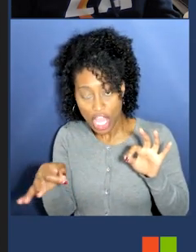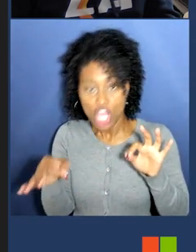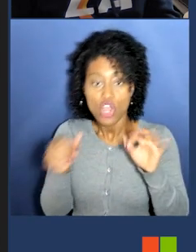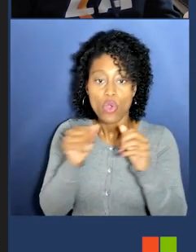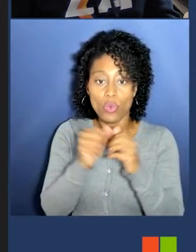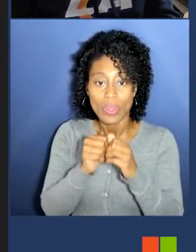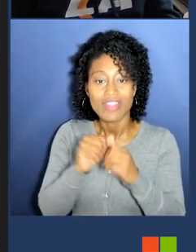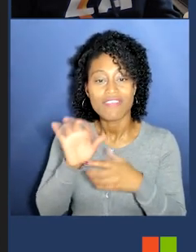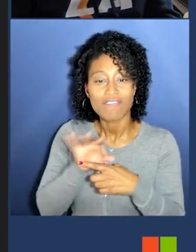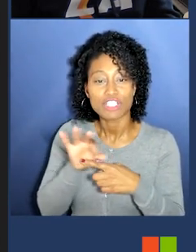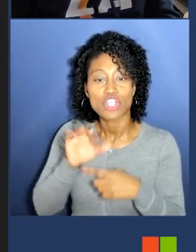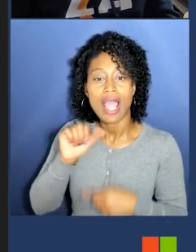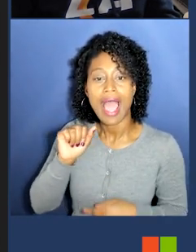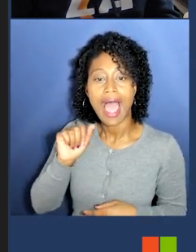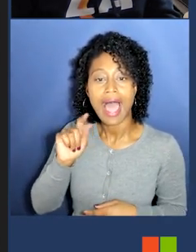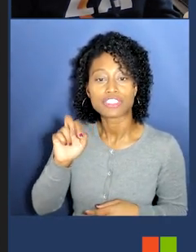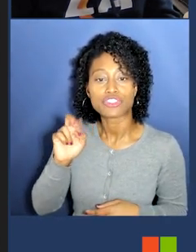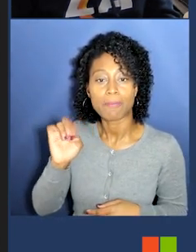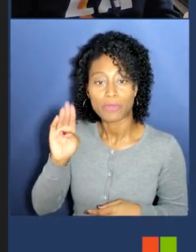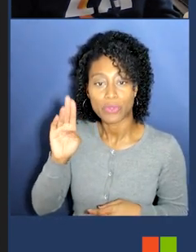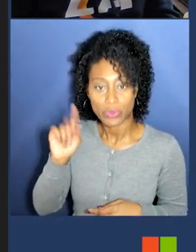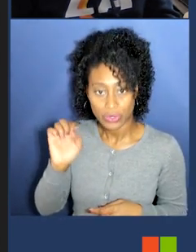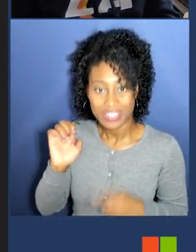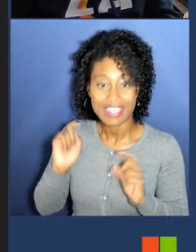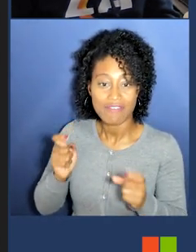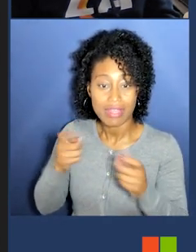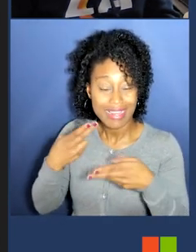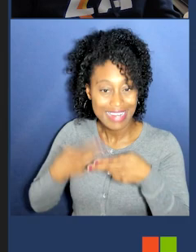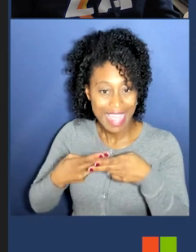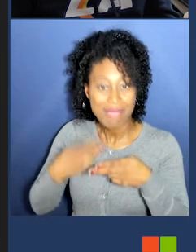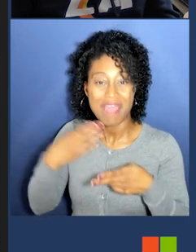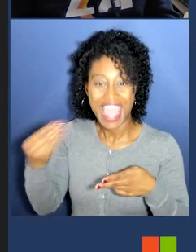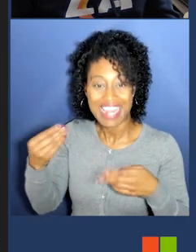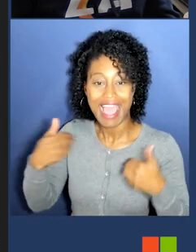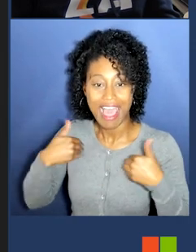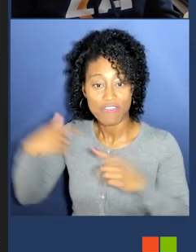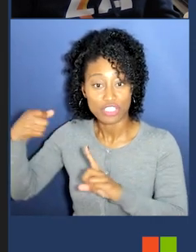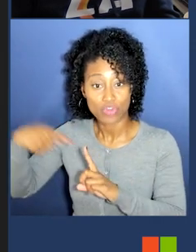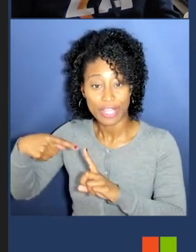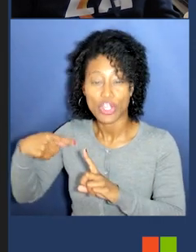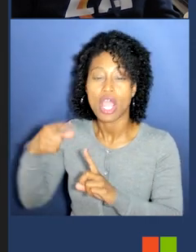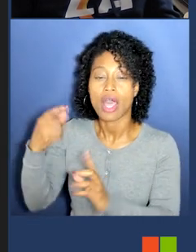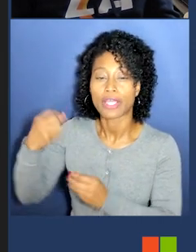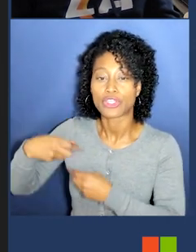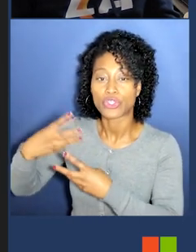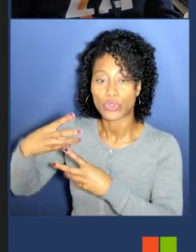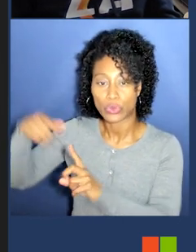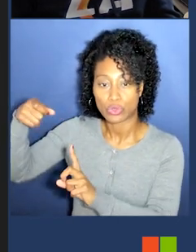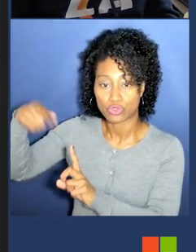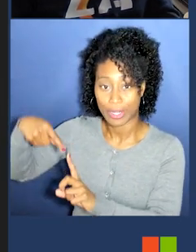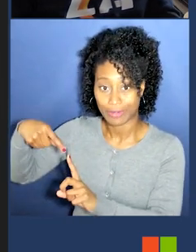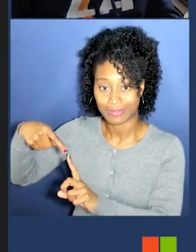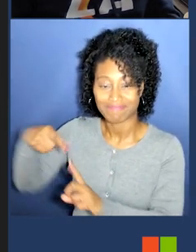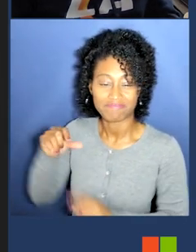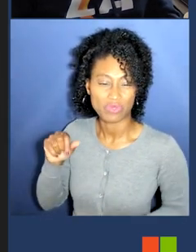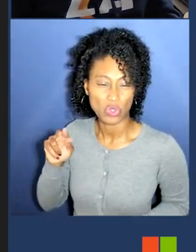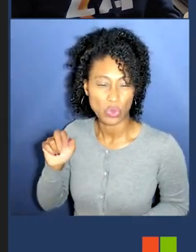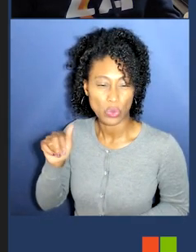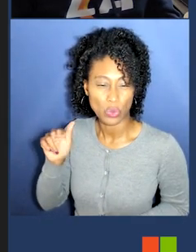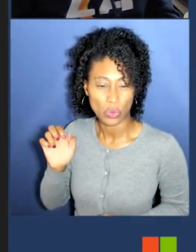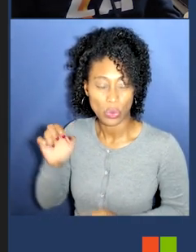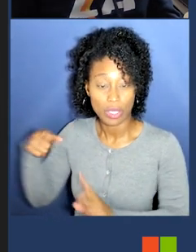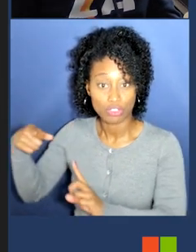function attribute that gives it a name and has a trigger, in our case, a queue trigger. But I could like